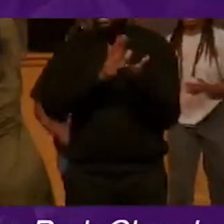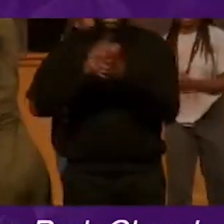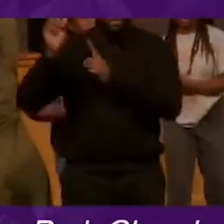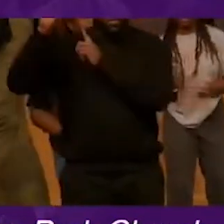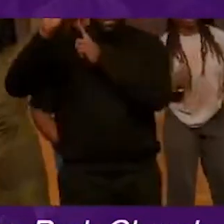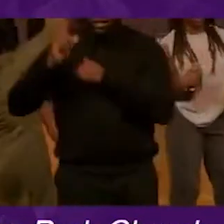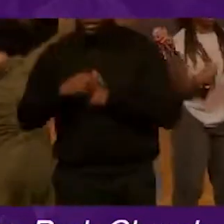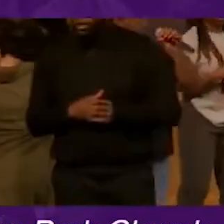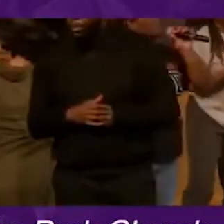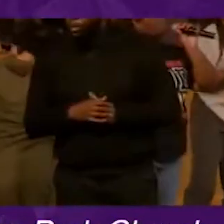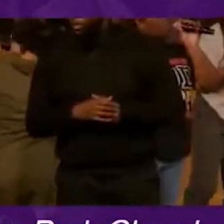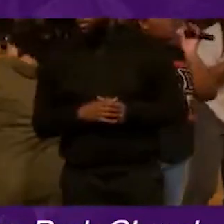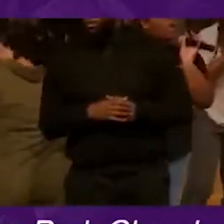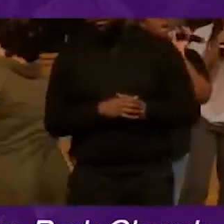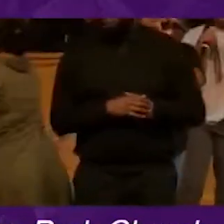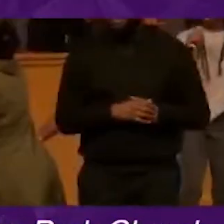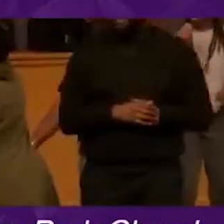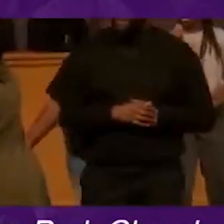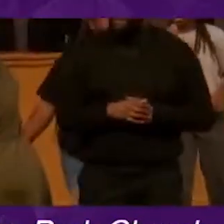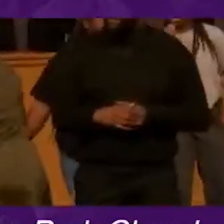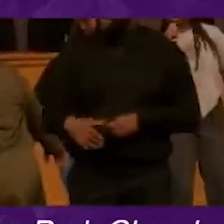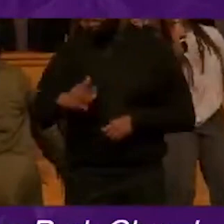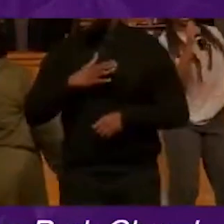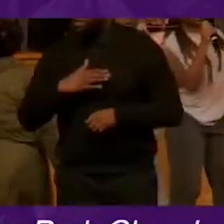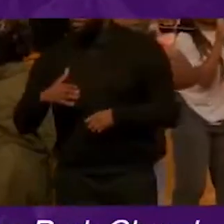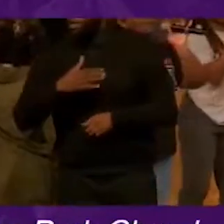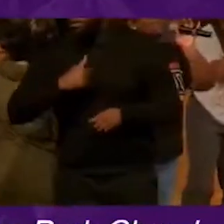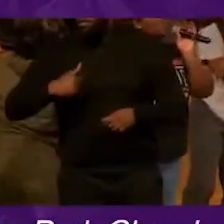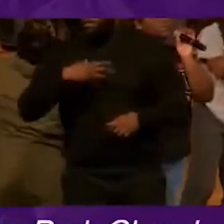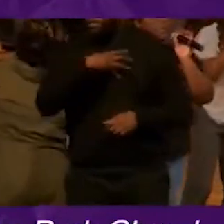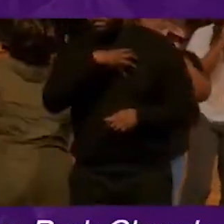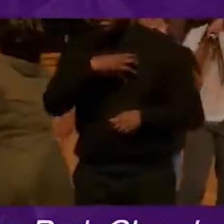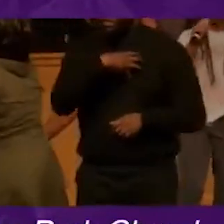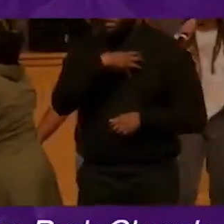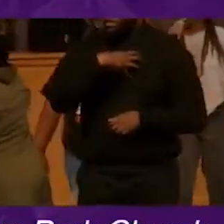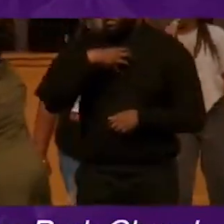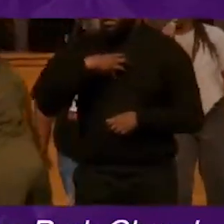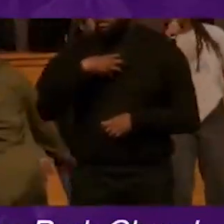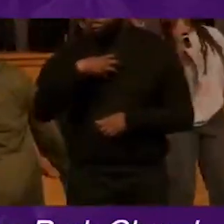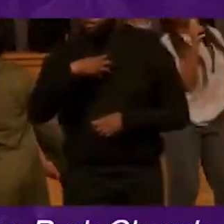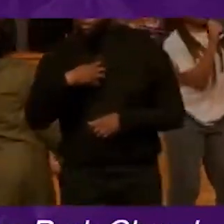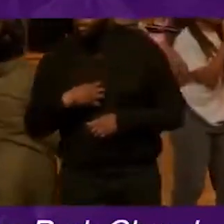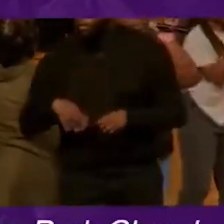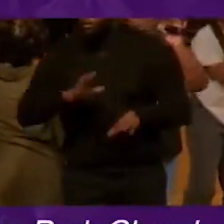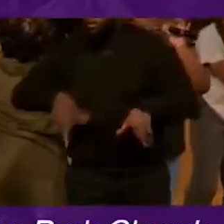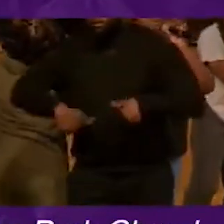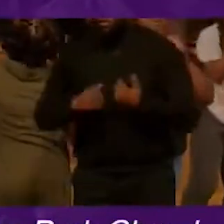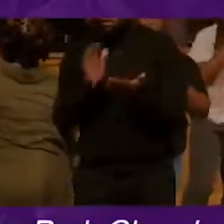Instead of complaining, I dare you to